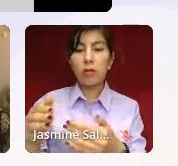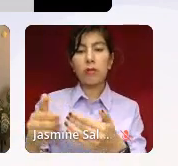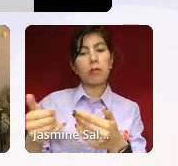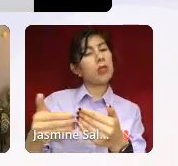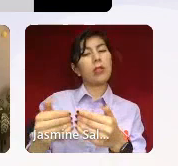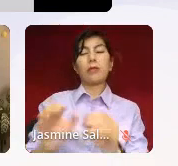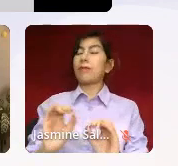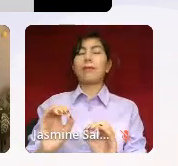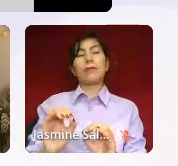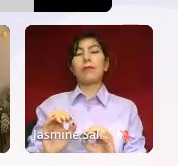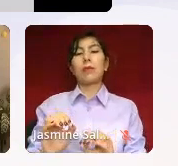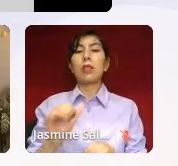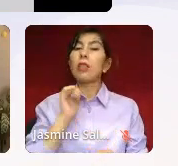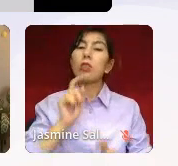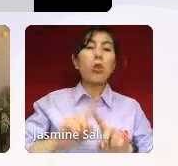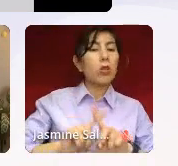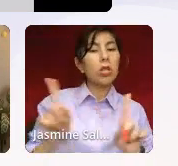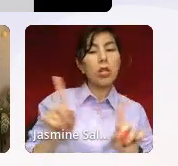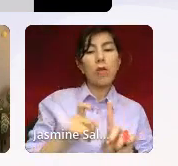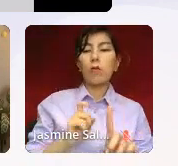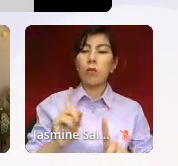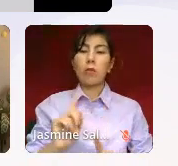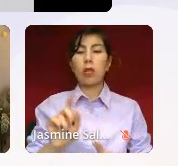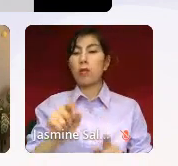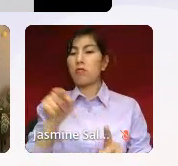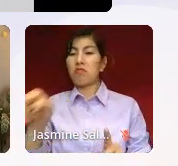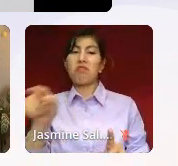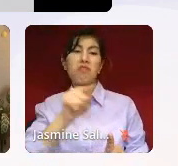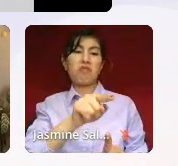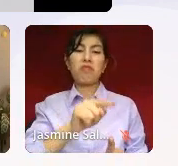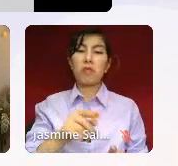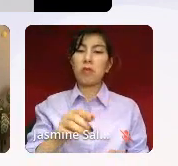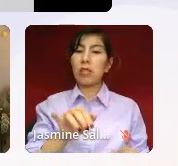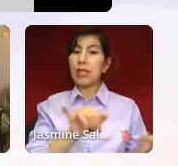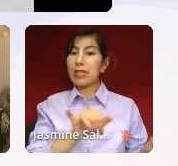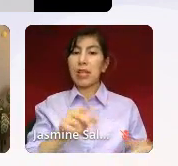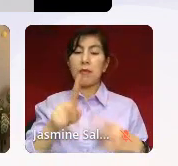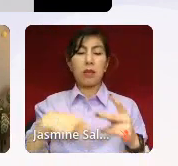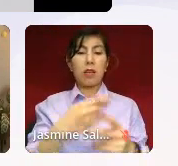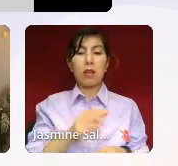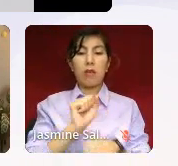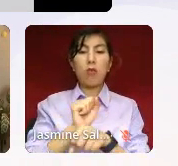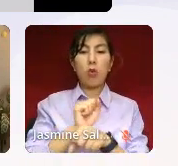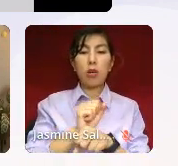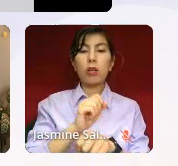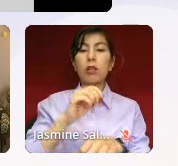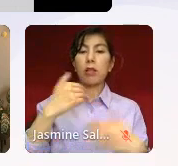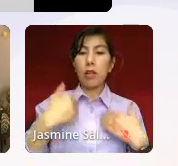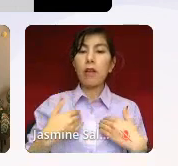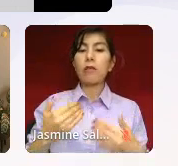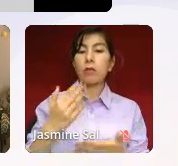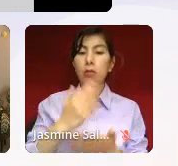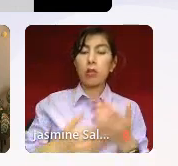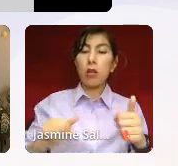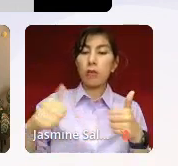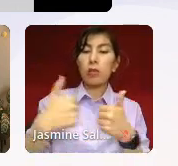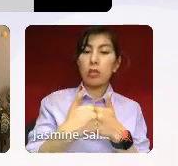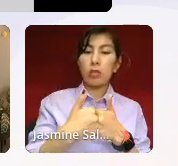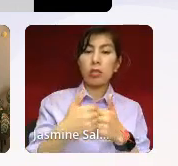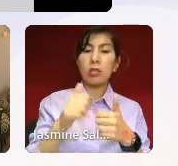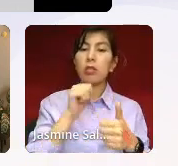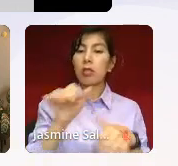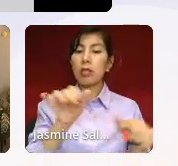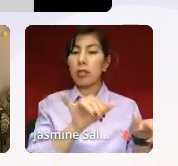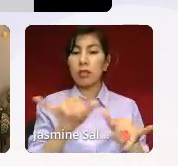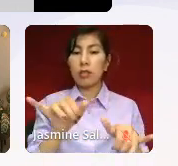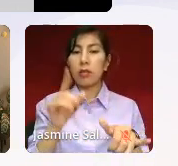you is it's no different than anywhere else. You're doing the same kind of work. There are some challenges that may not be the same if you live